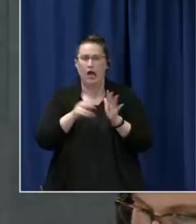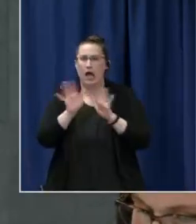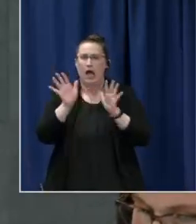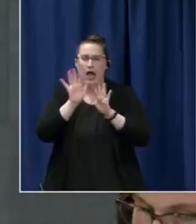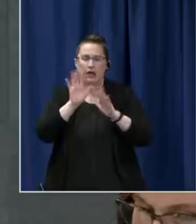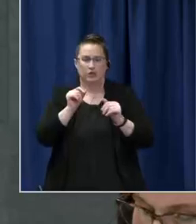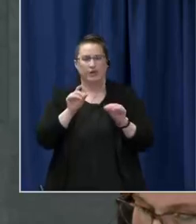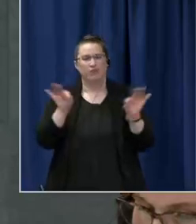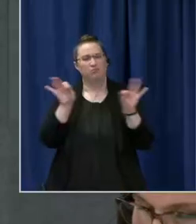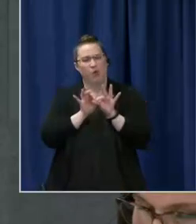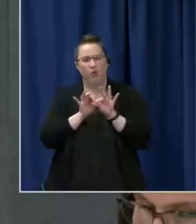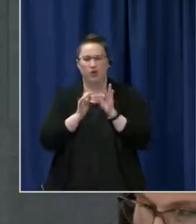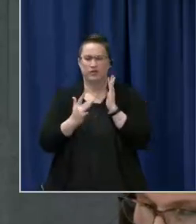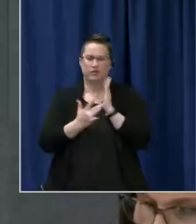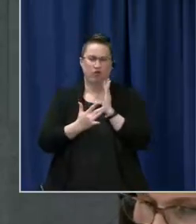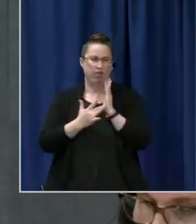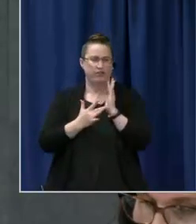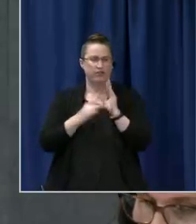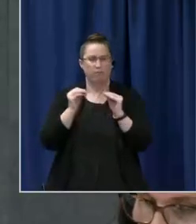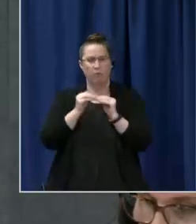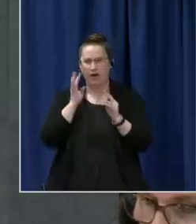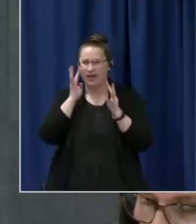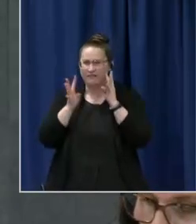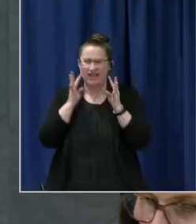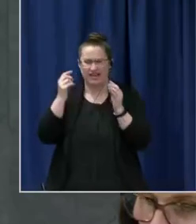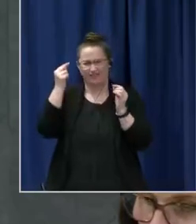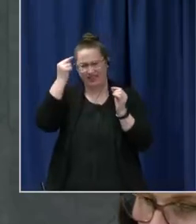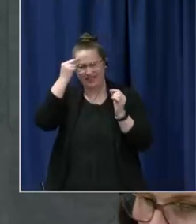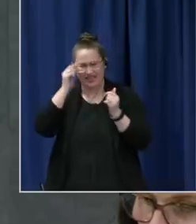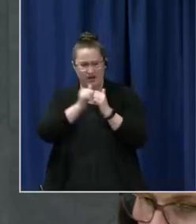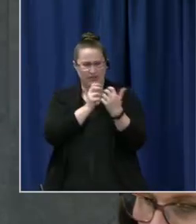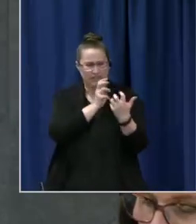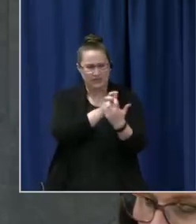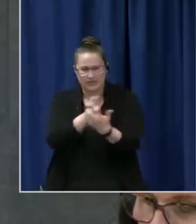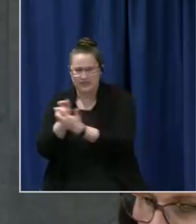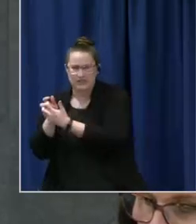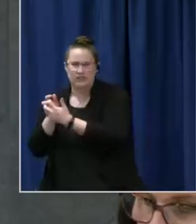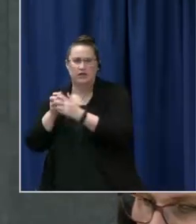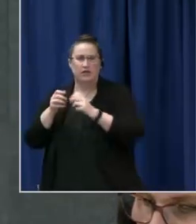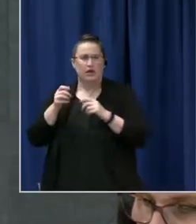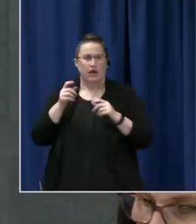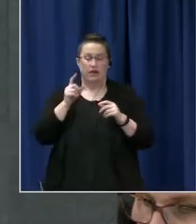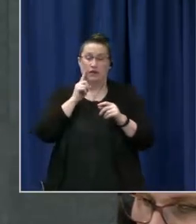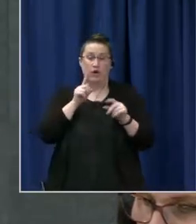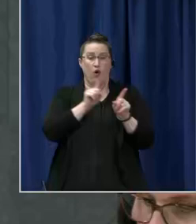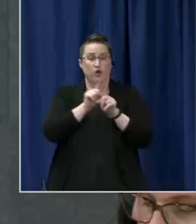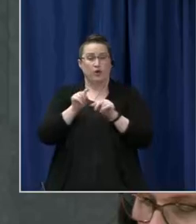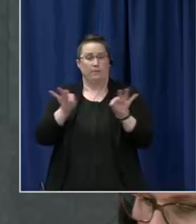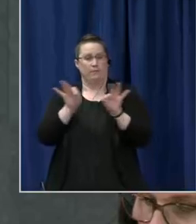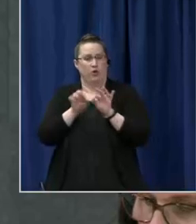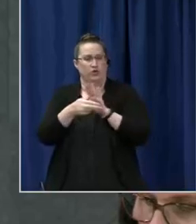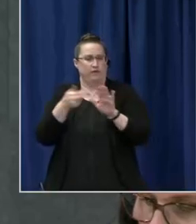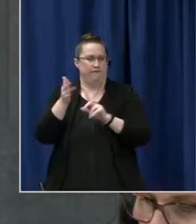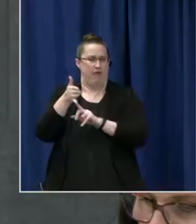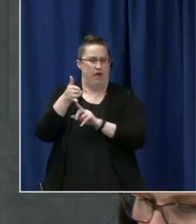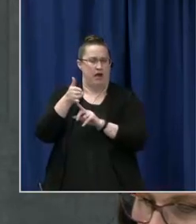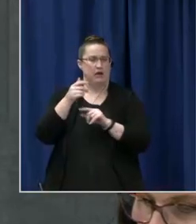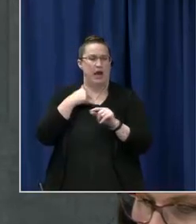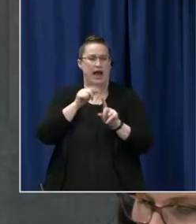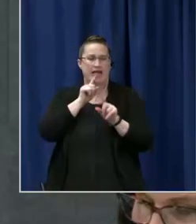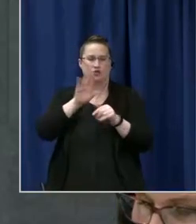our technology to be more innovative and more adaptive. I think one thing that's important to flag, I answer all the public emails